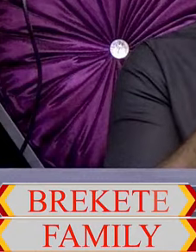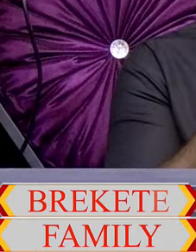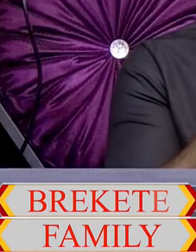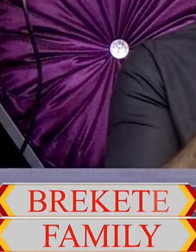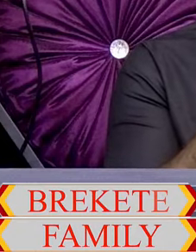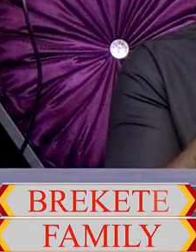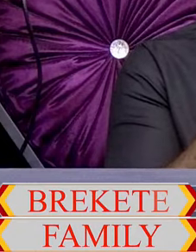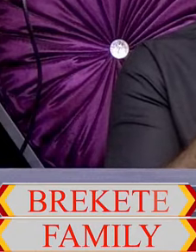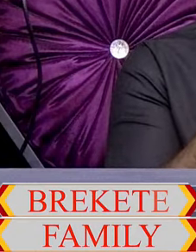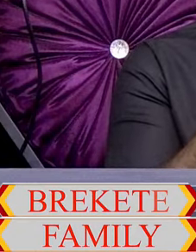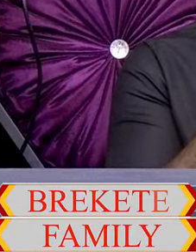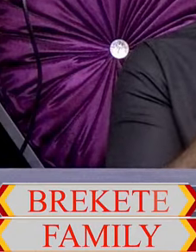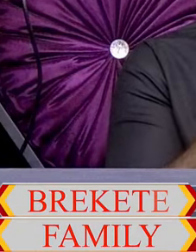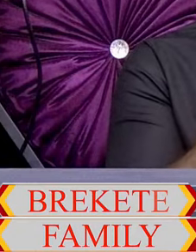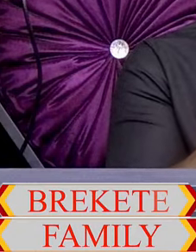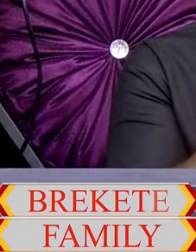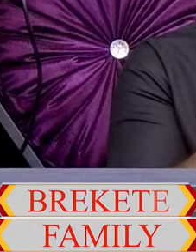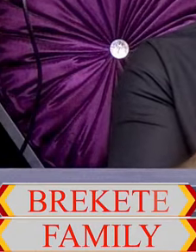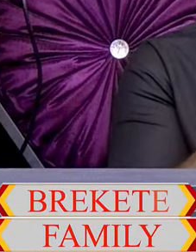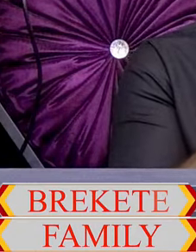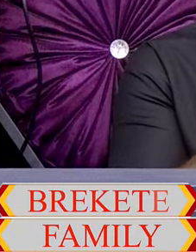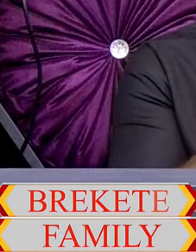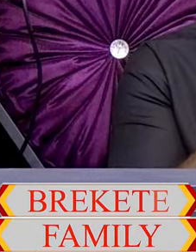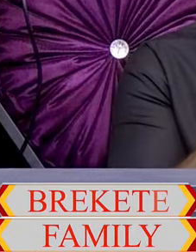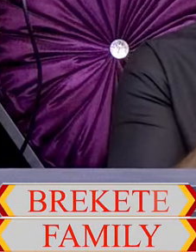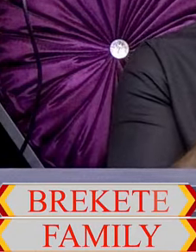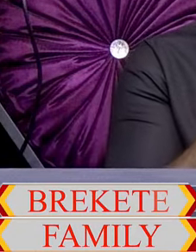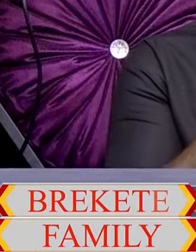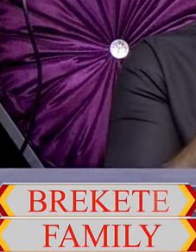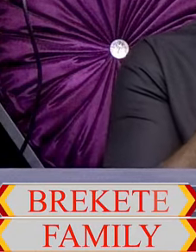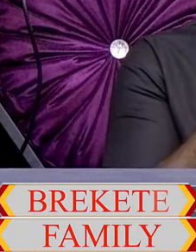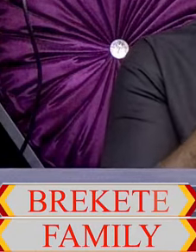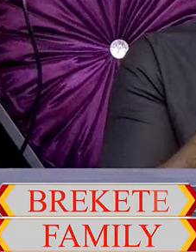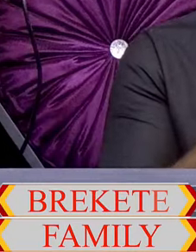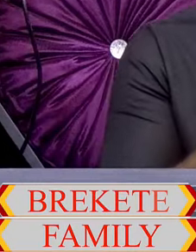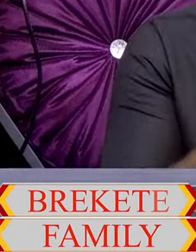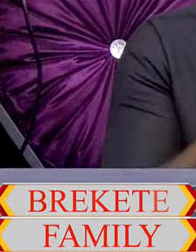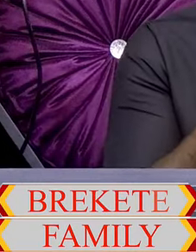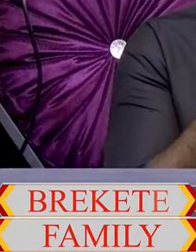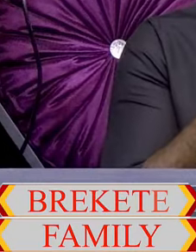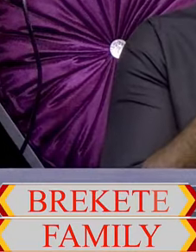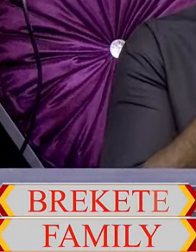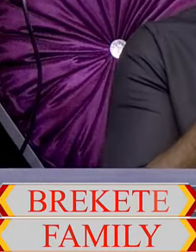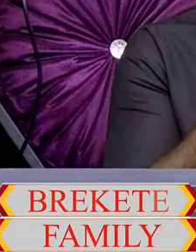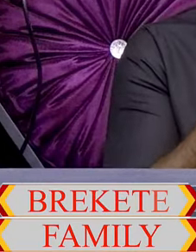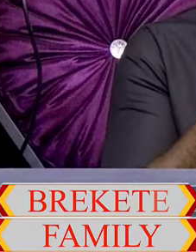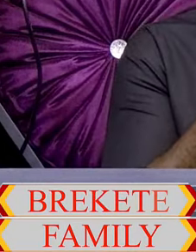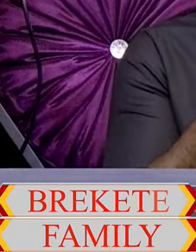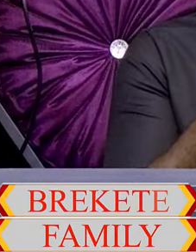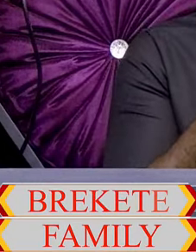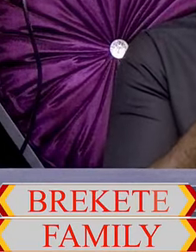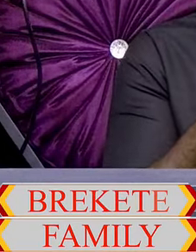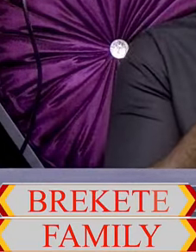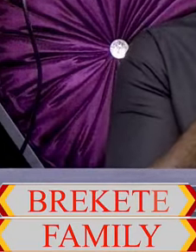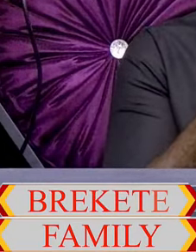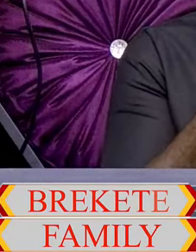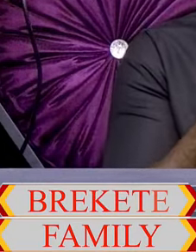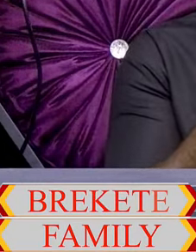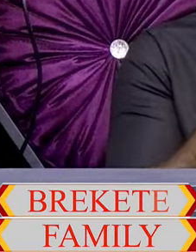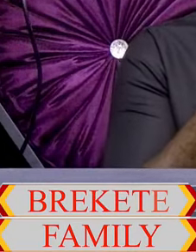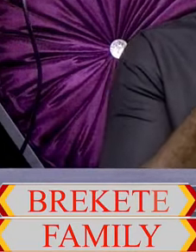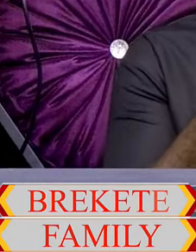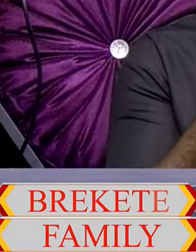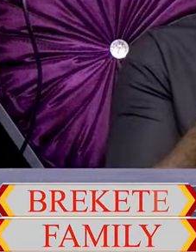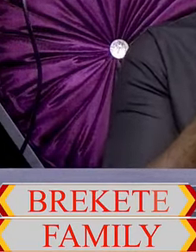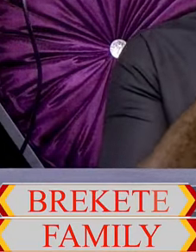big or they're just they common, but we don't know what they really, really mean. The message of Caricom be say, hard work means different